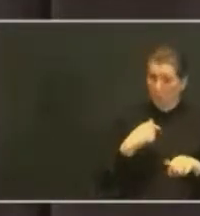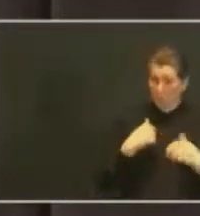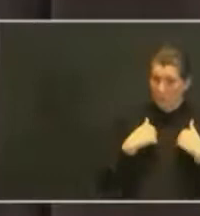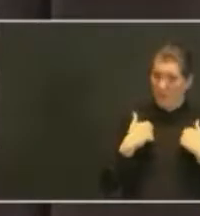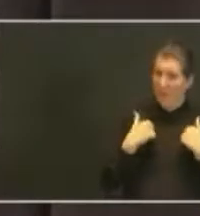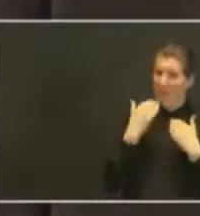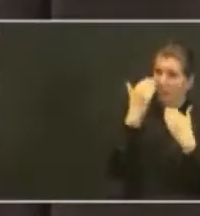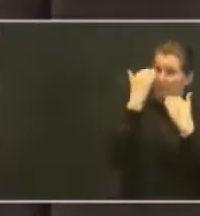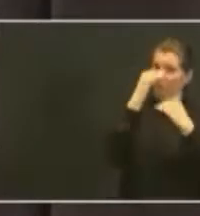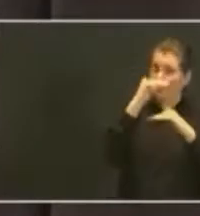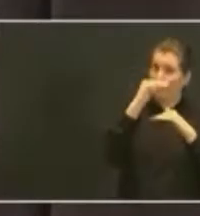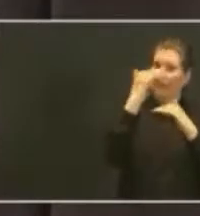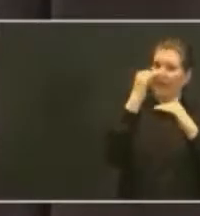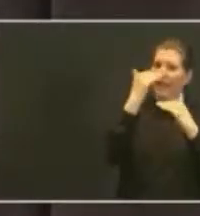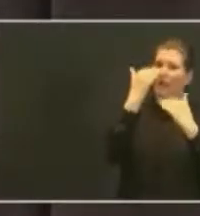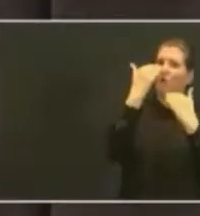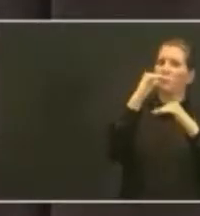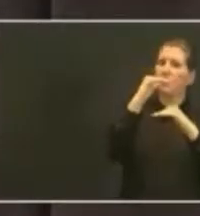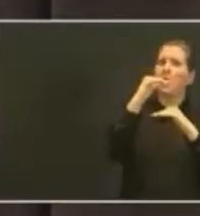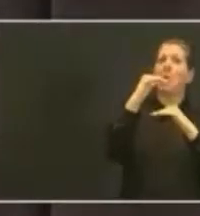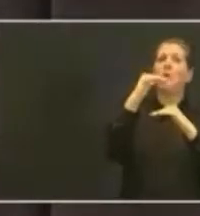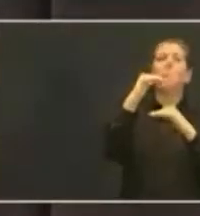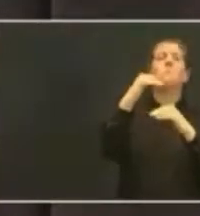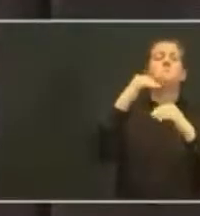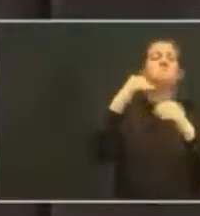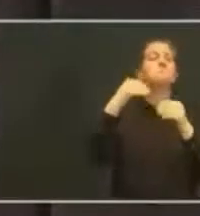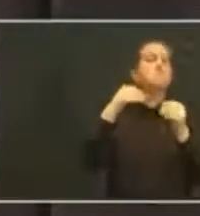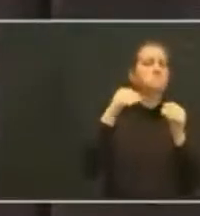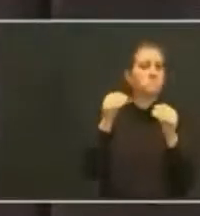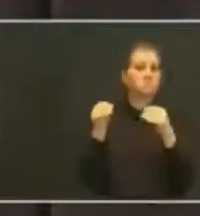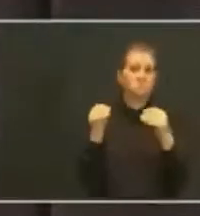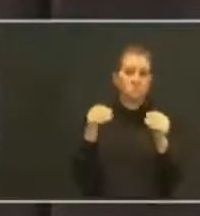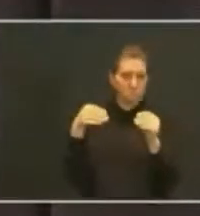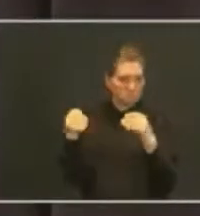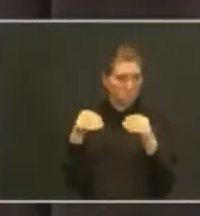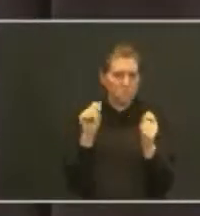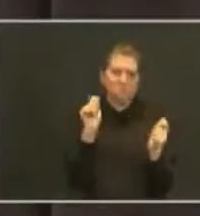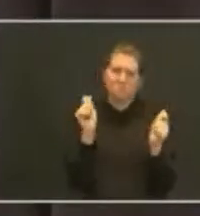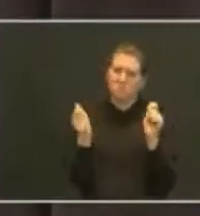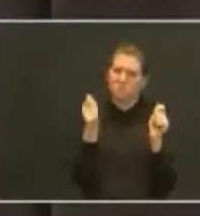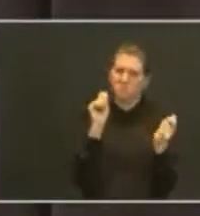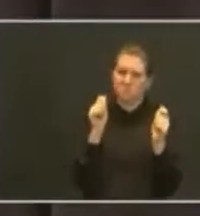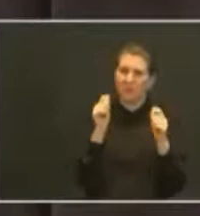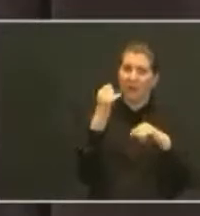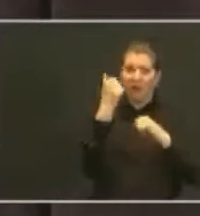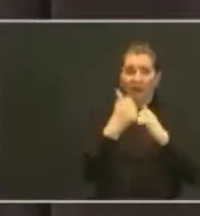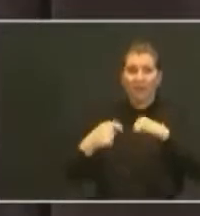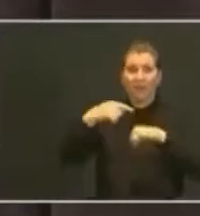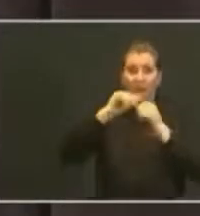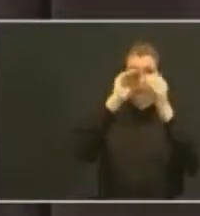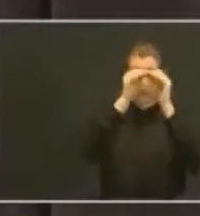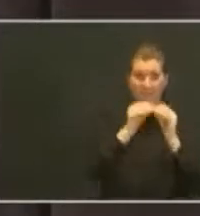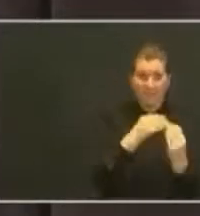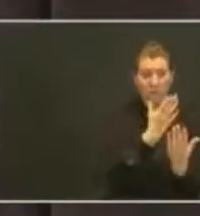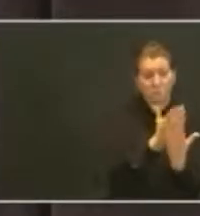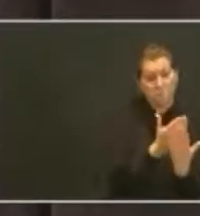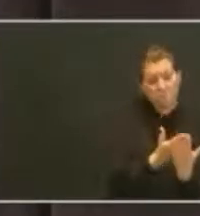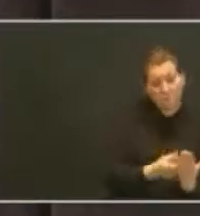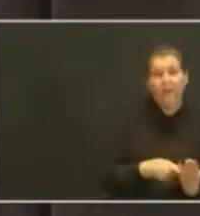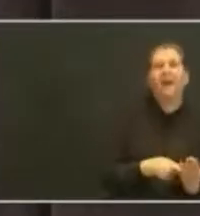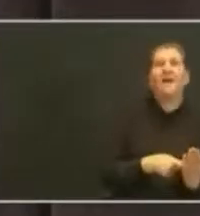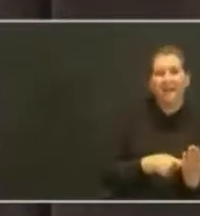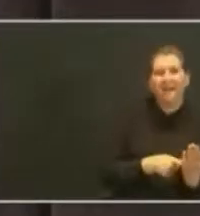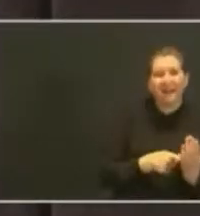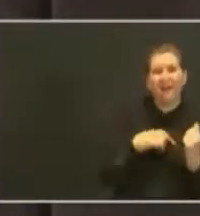are making updates to executive orders each time we're doing that. So that's a process that will continue. We're going